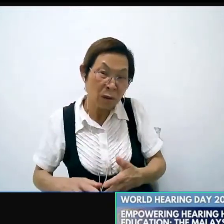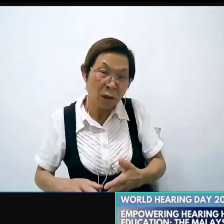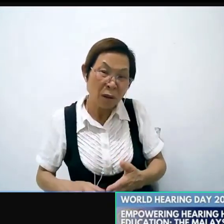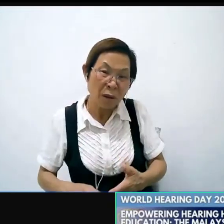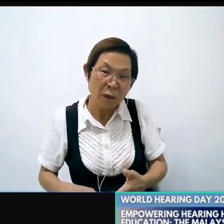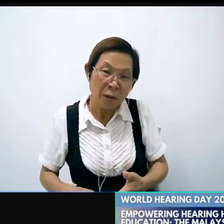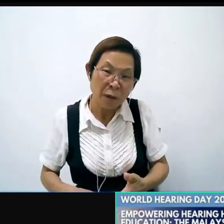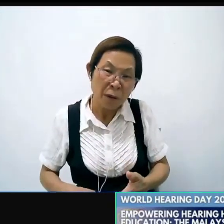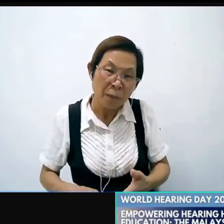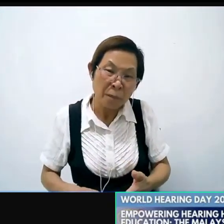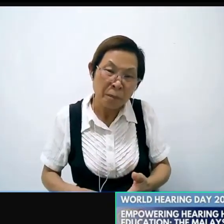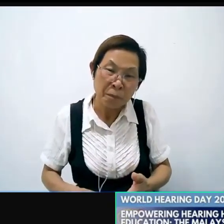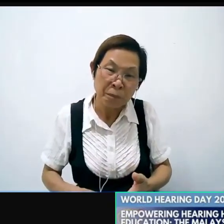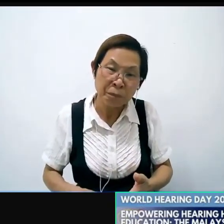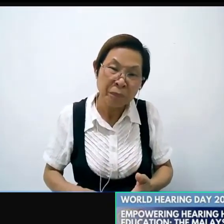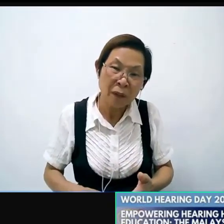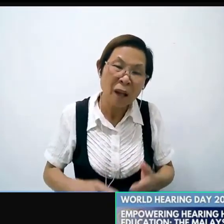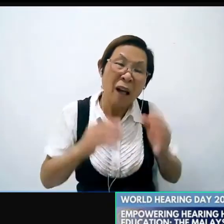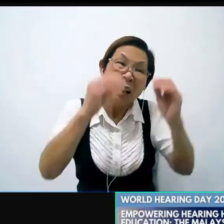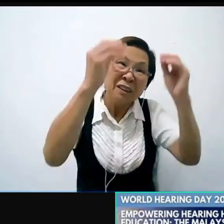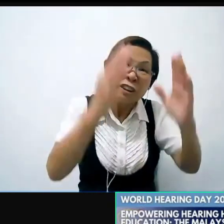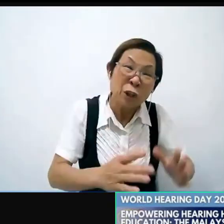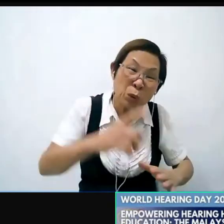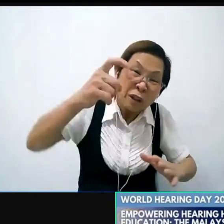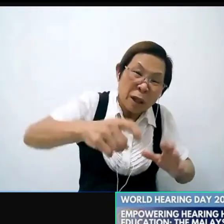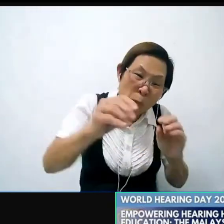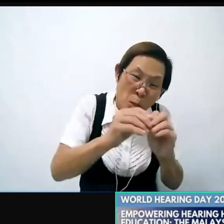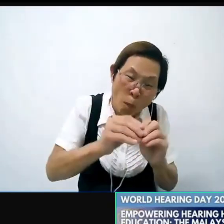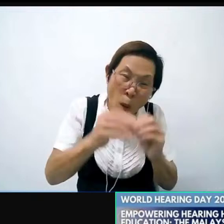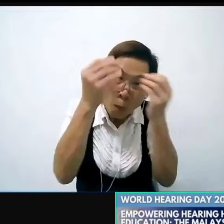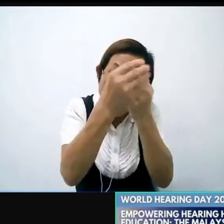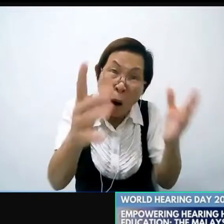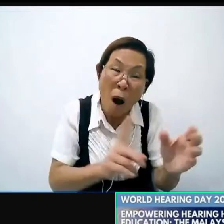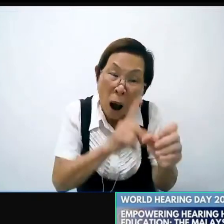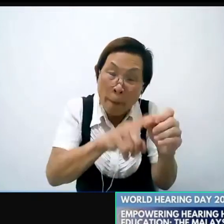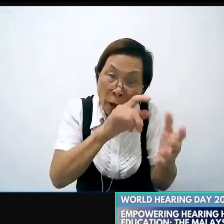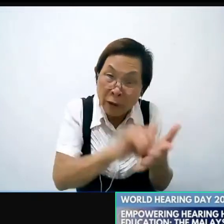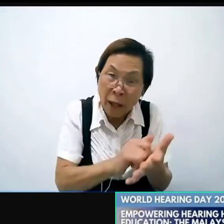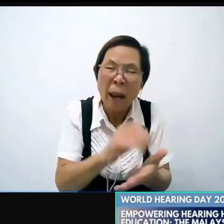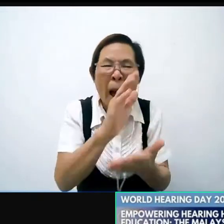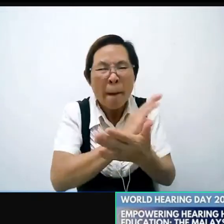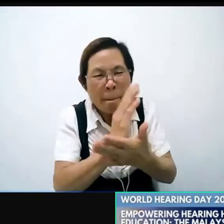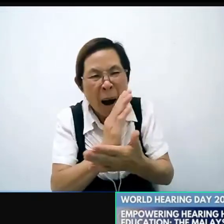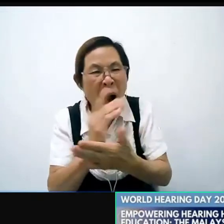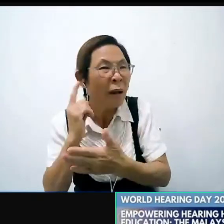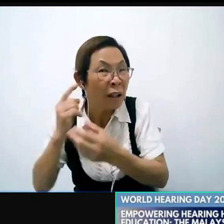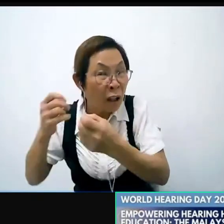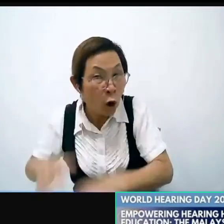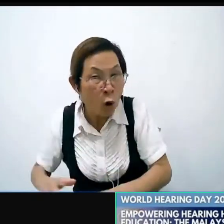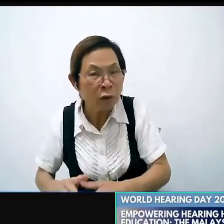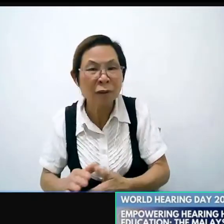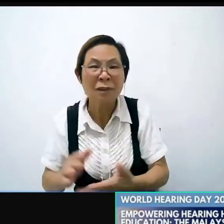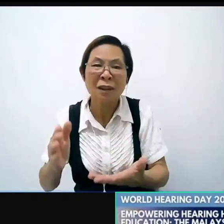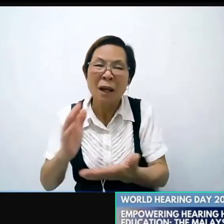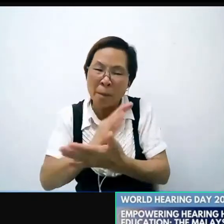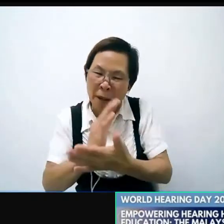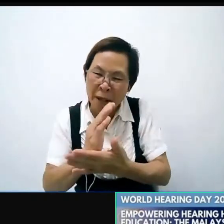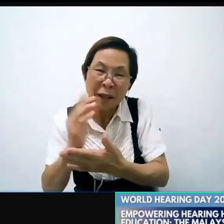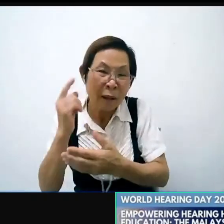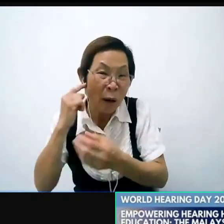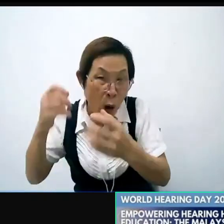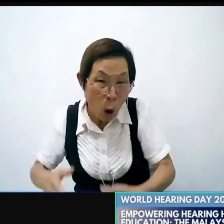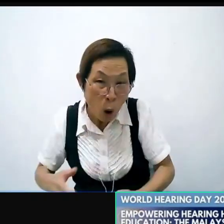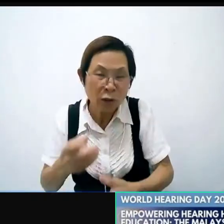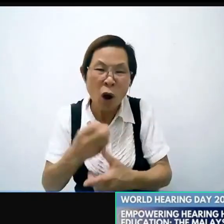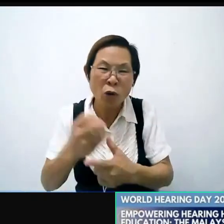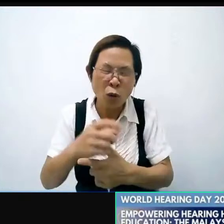mean by that? So teachers need more information about that. Or maybe in our notes or information given from the health facilities to school,